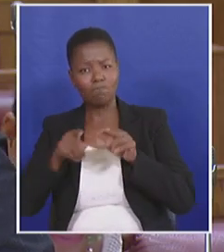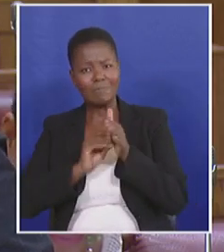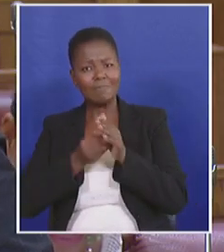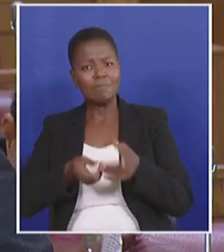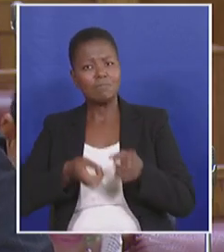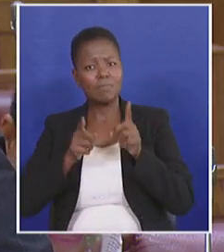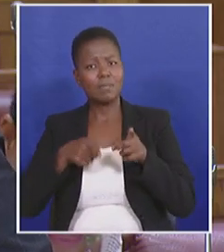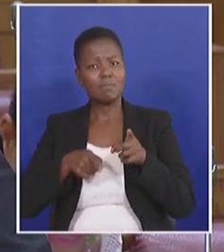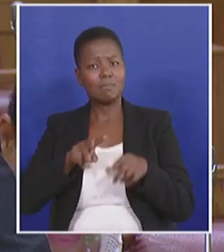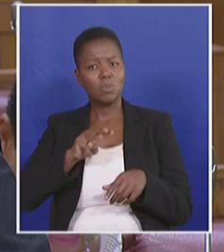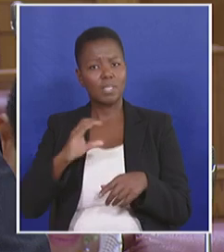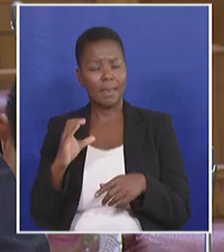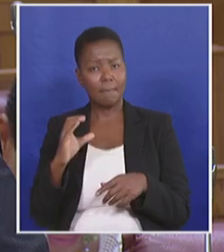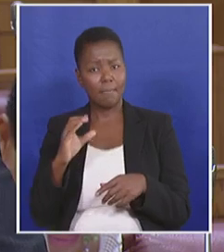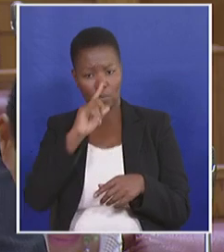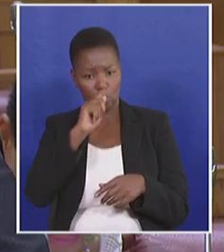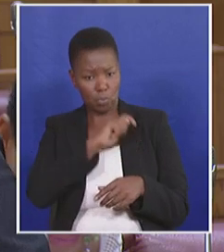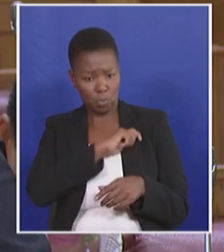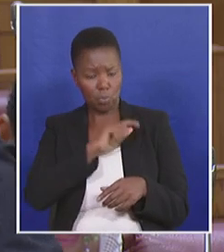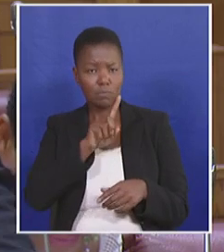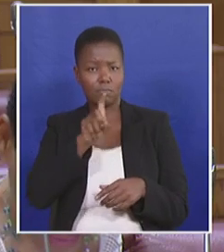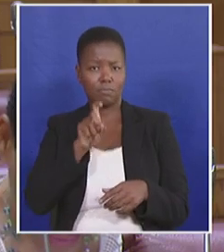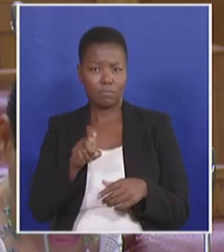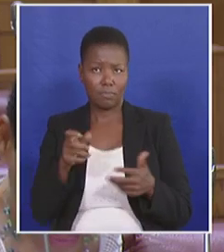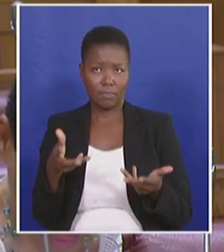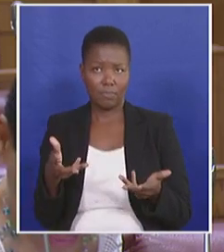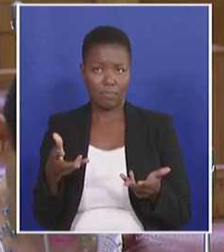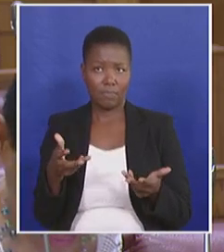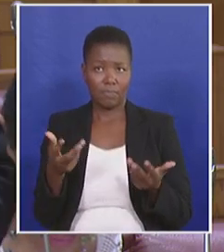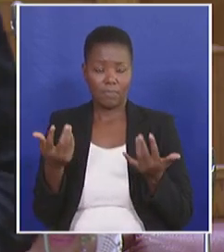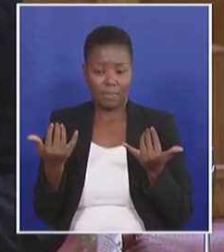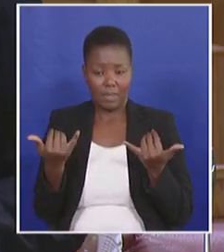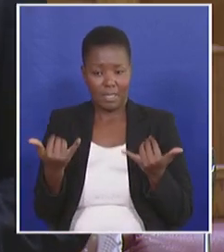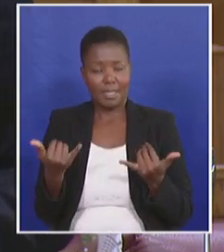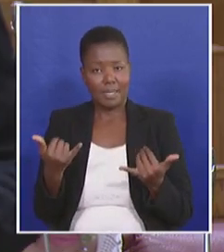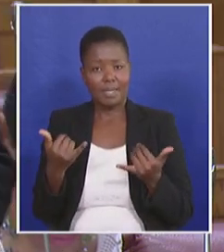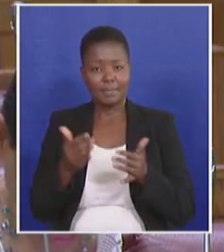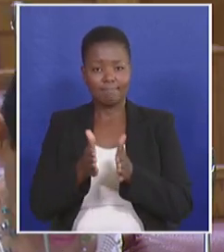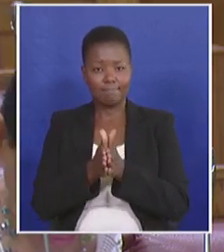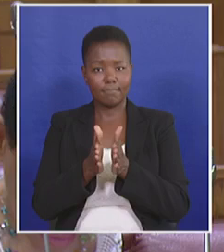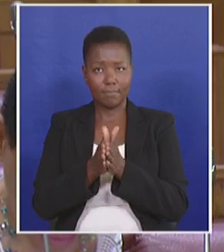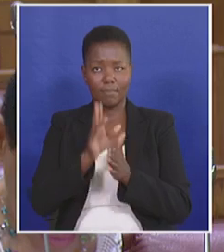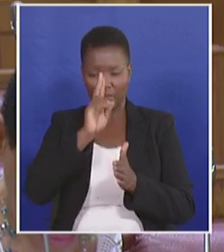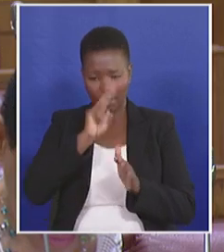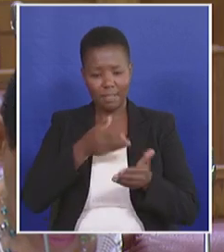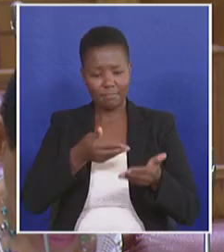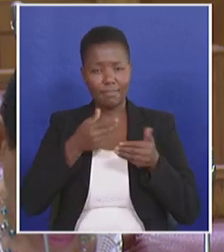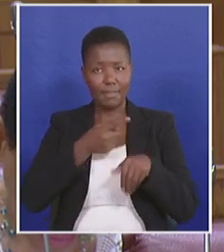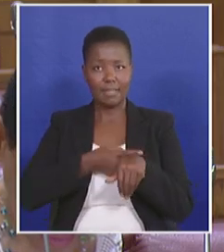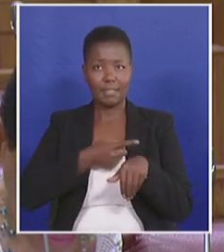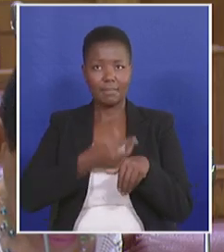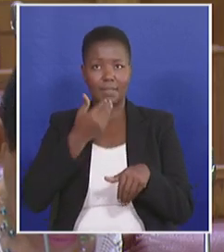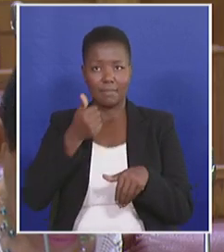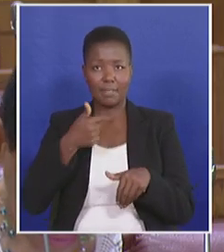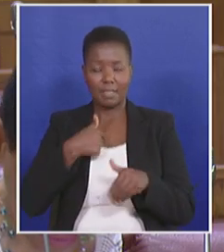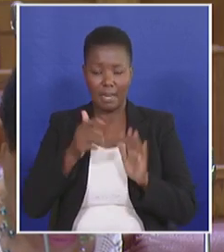in the Western Cape and so forth, and so it goes. So I would require that, but I'm just